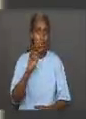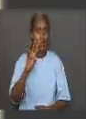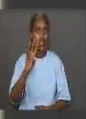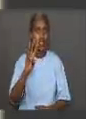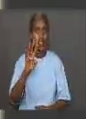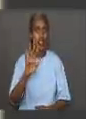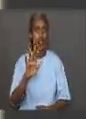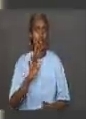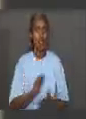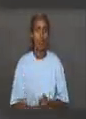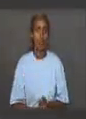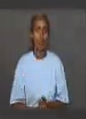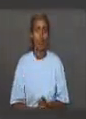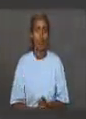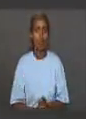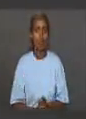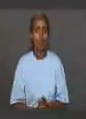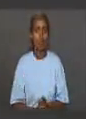0.5065.